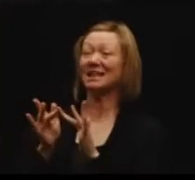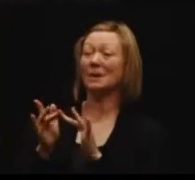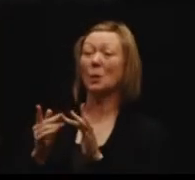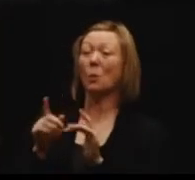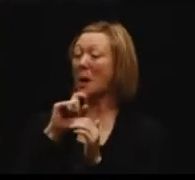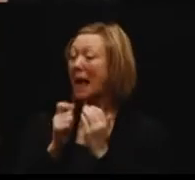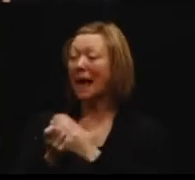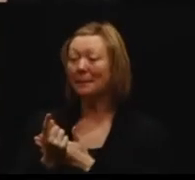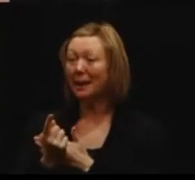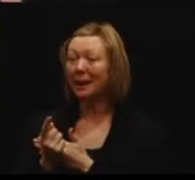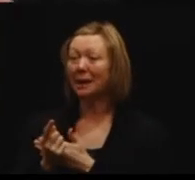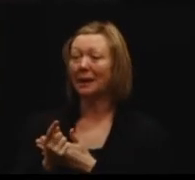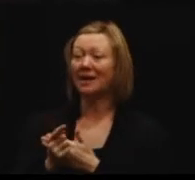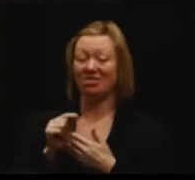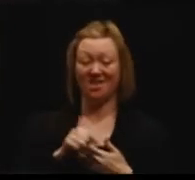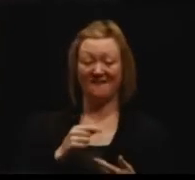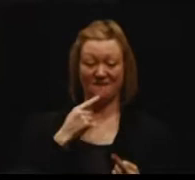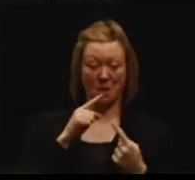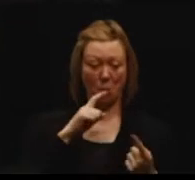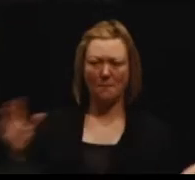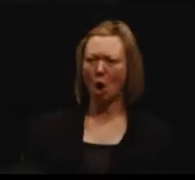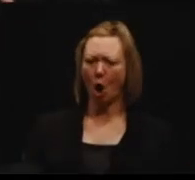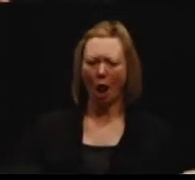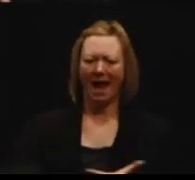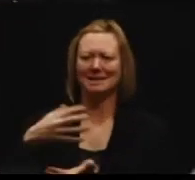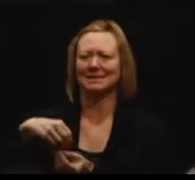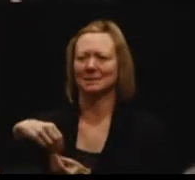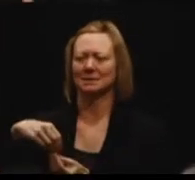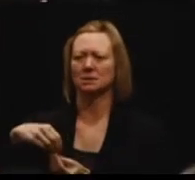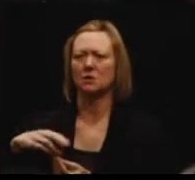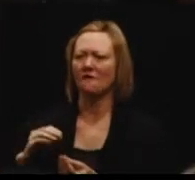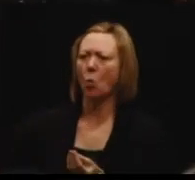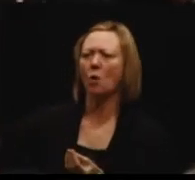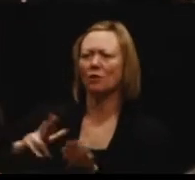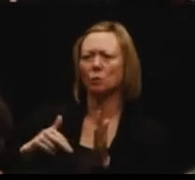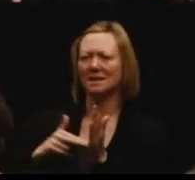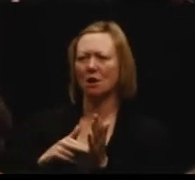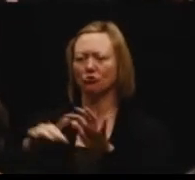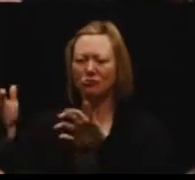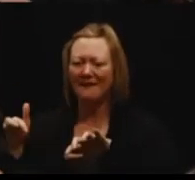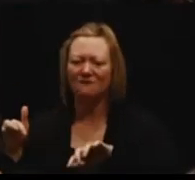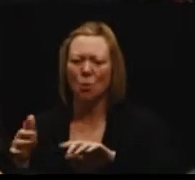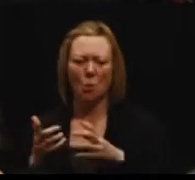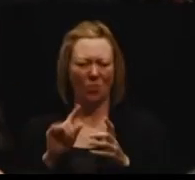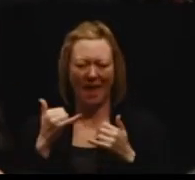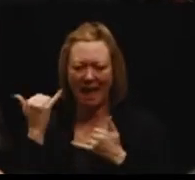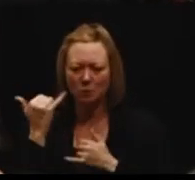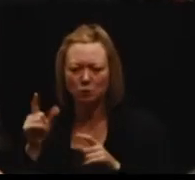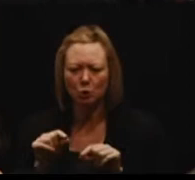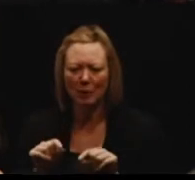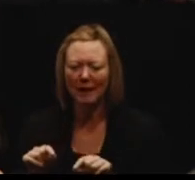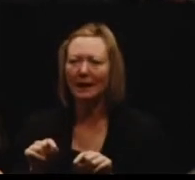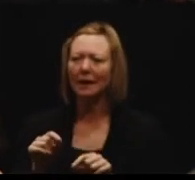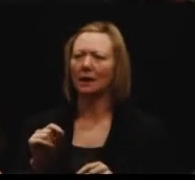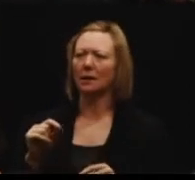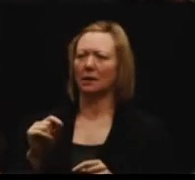actually that information is going to be collated across New Zealand. So your rainfall, what your animals are doing, etc., will all be collated. So